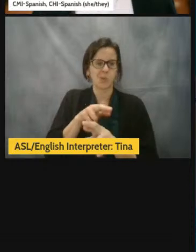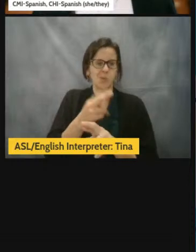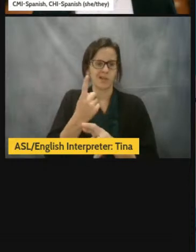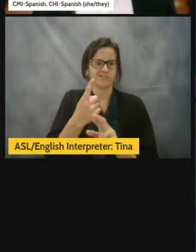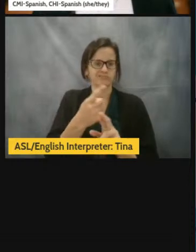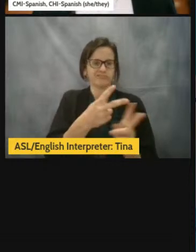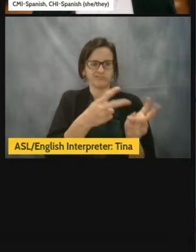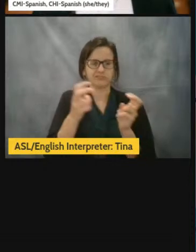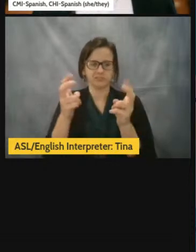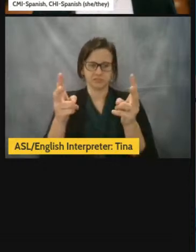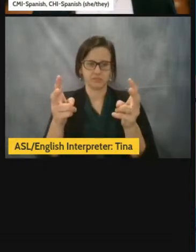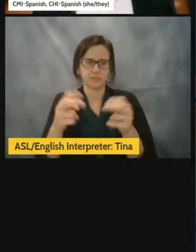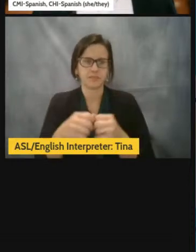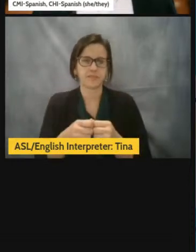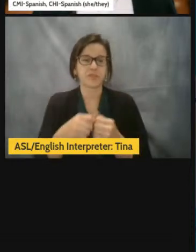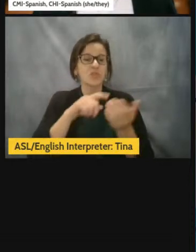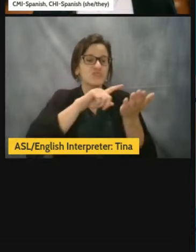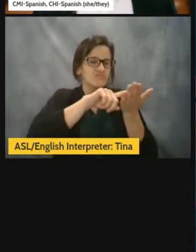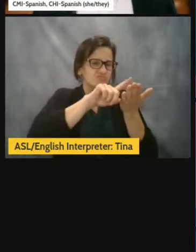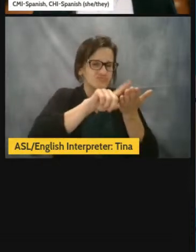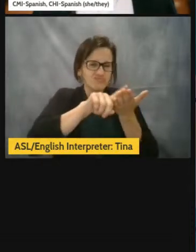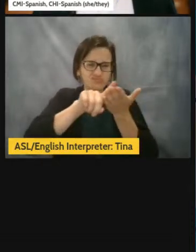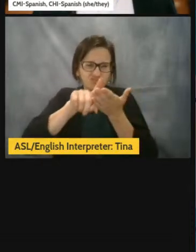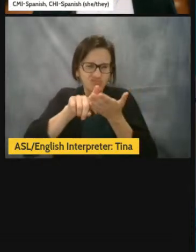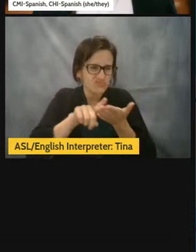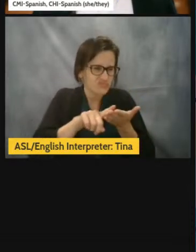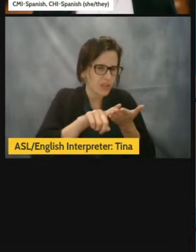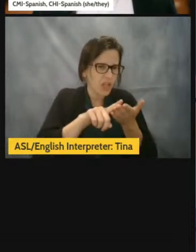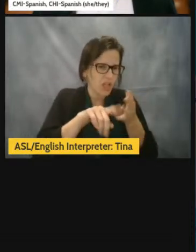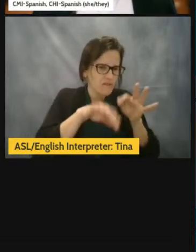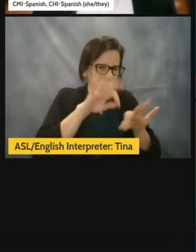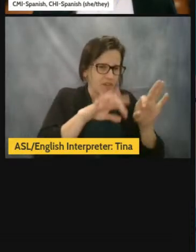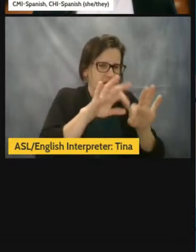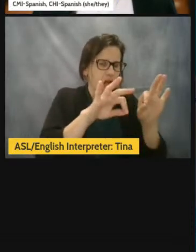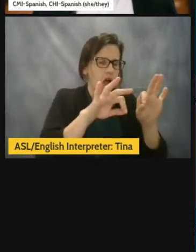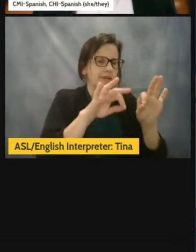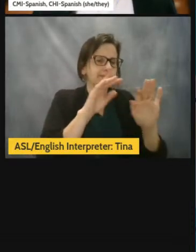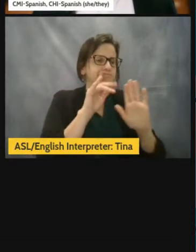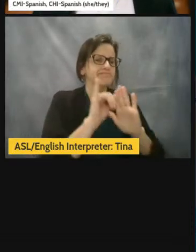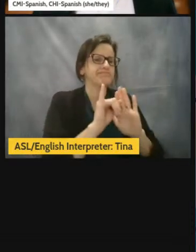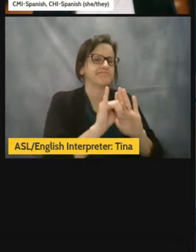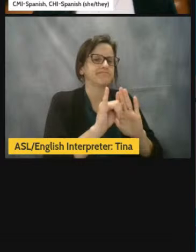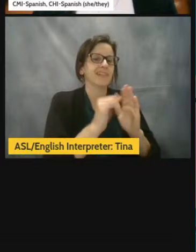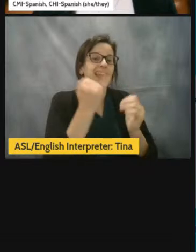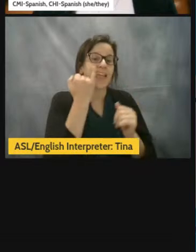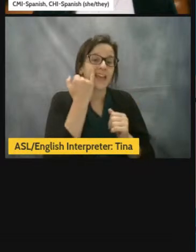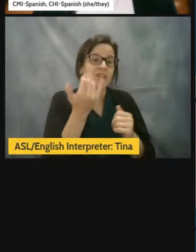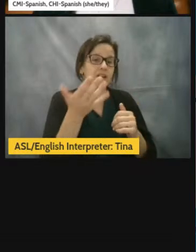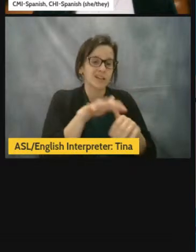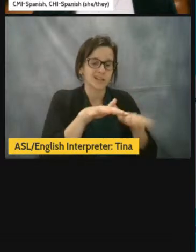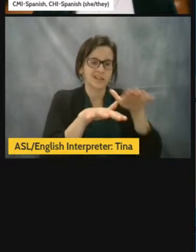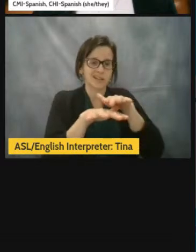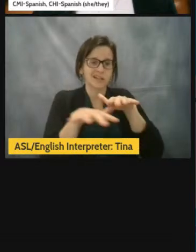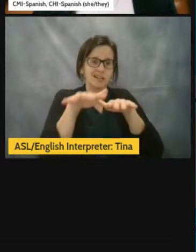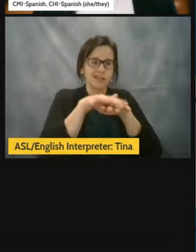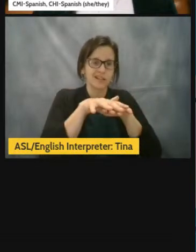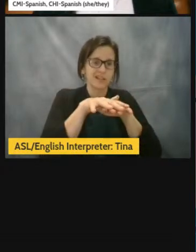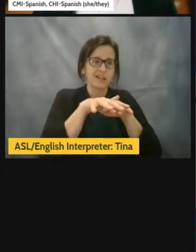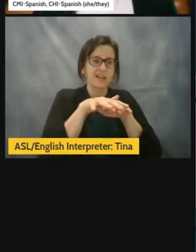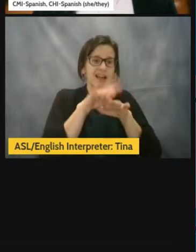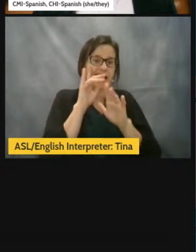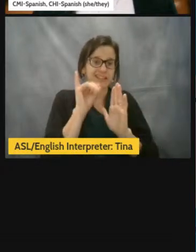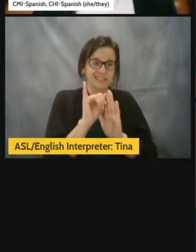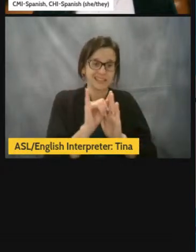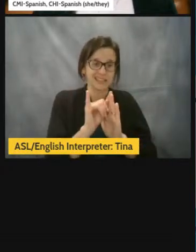to illuminate the impact of having multiple marginalized identities, such as being LGBTQ and a person